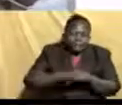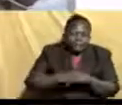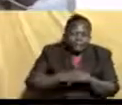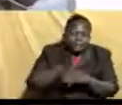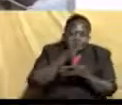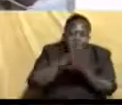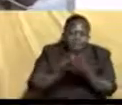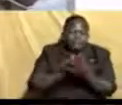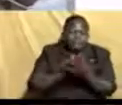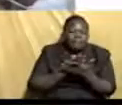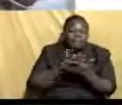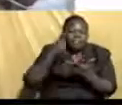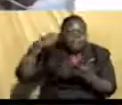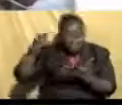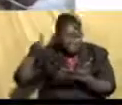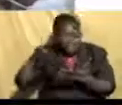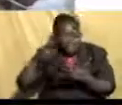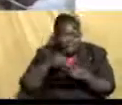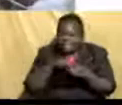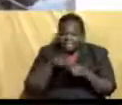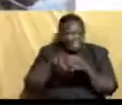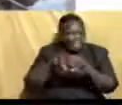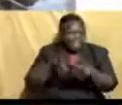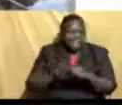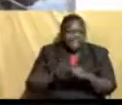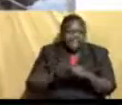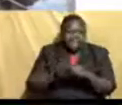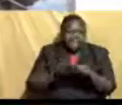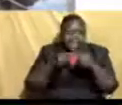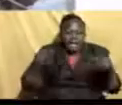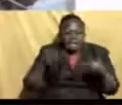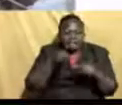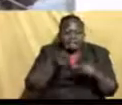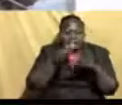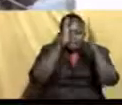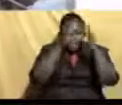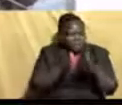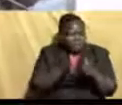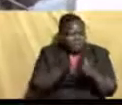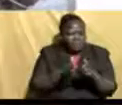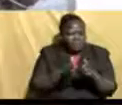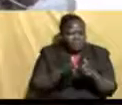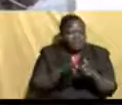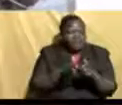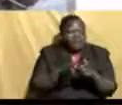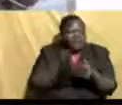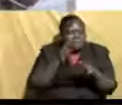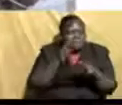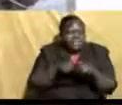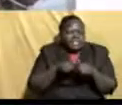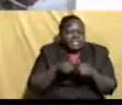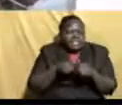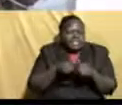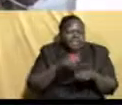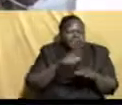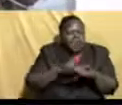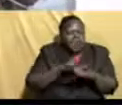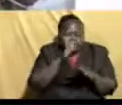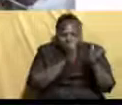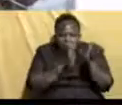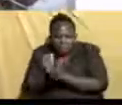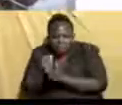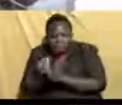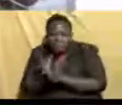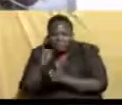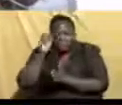this remedy will not be held against them personally. That is the immunity from liability. But immunity from proceeding appears